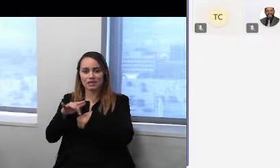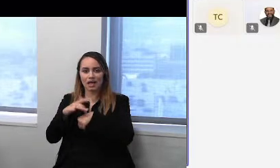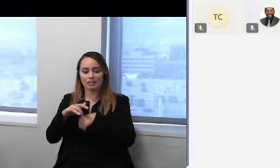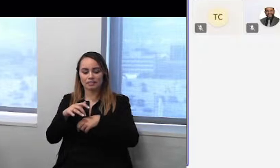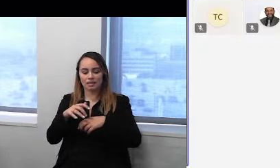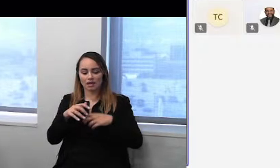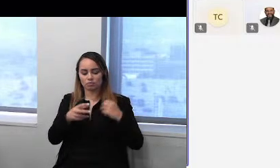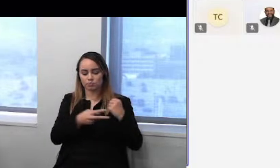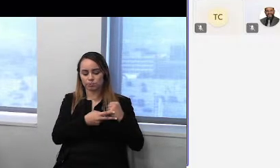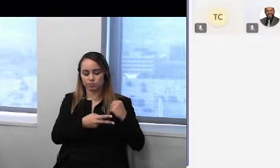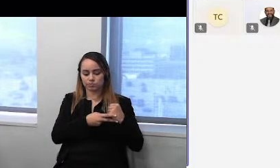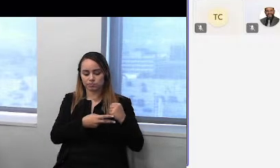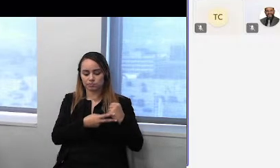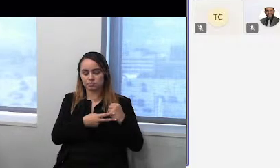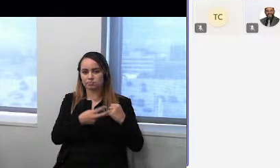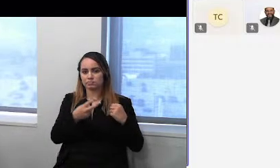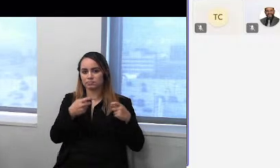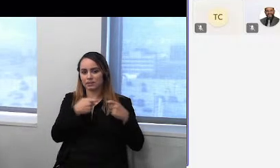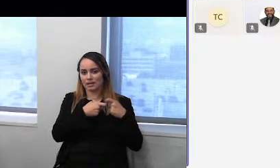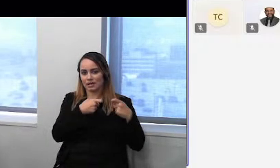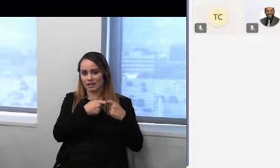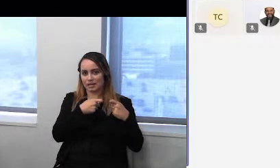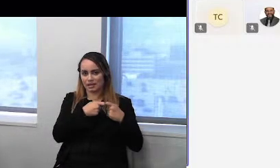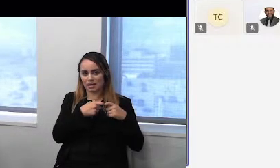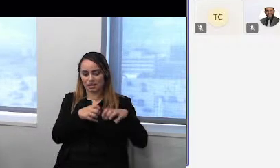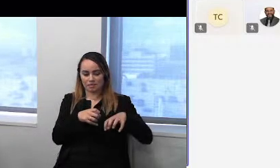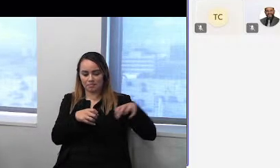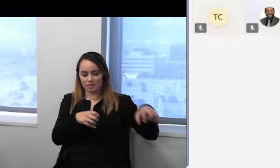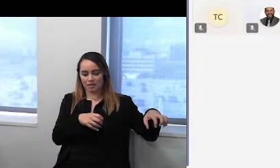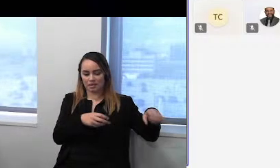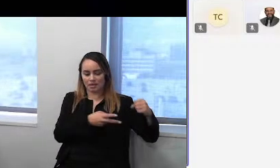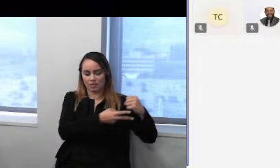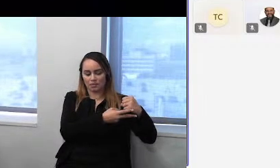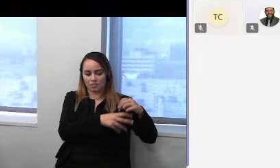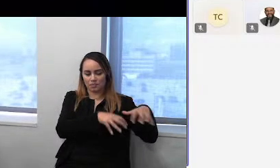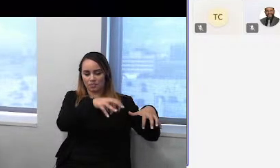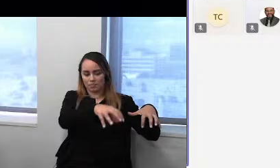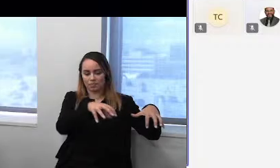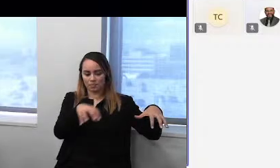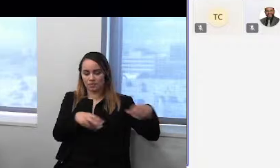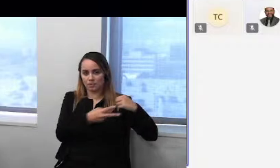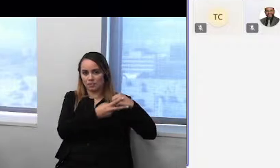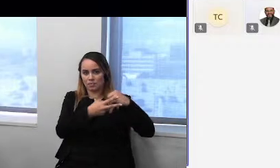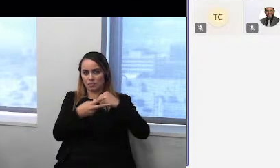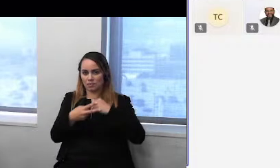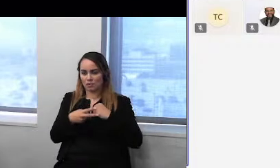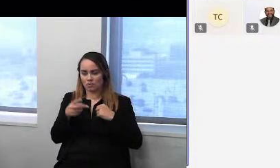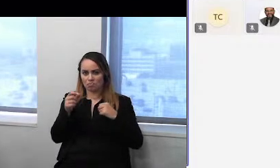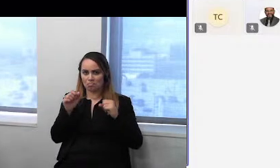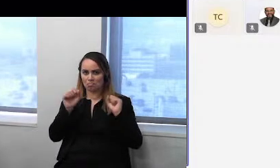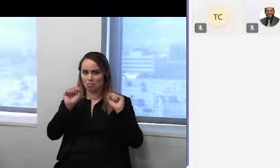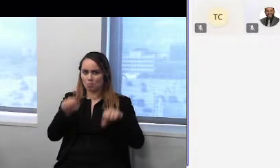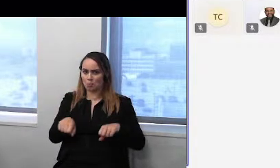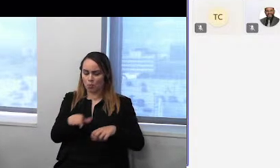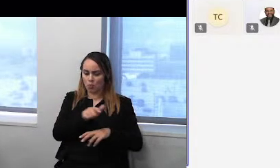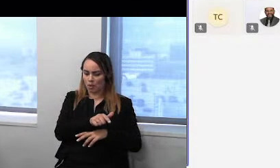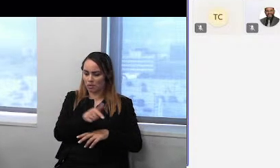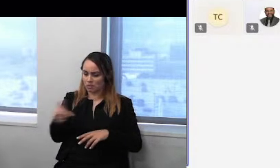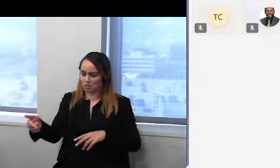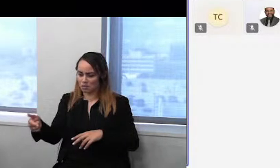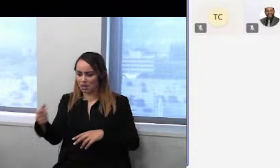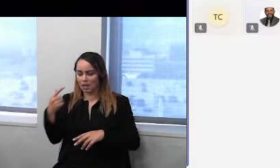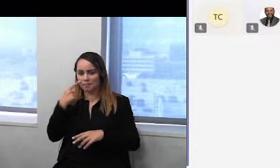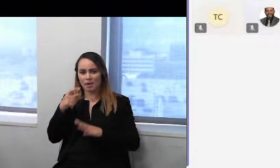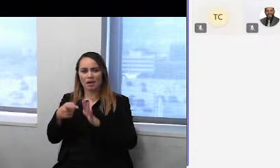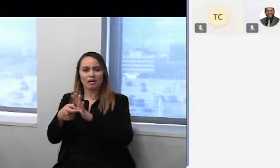be a substitute for the minimum technical requirements for any project on the grid? No, I